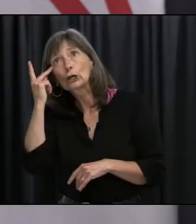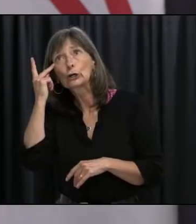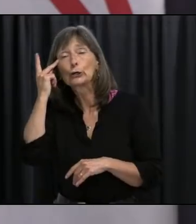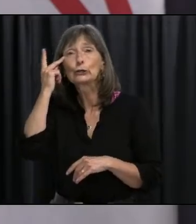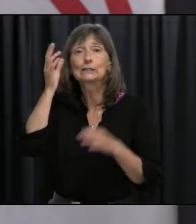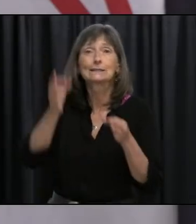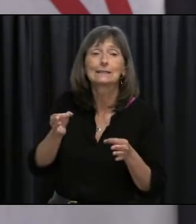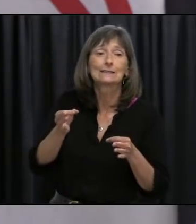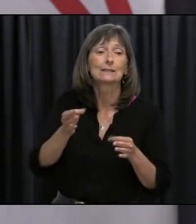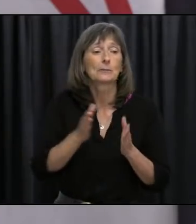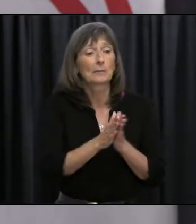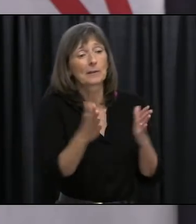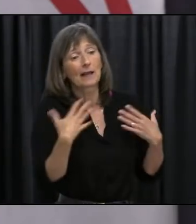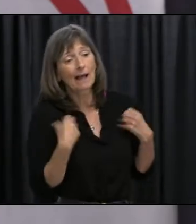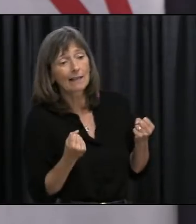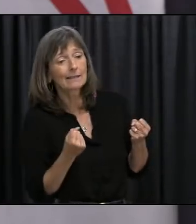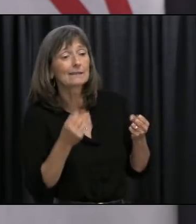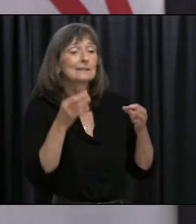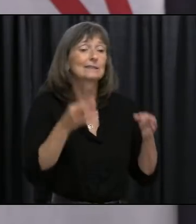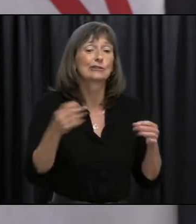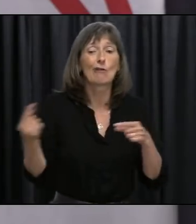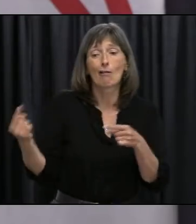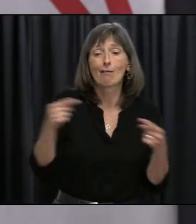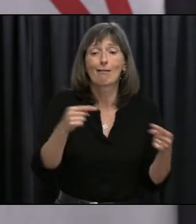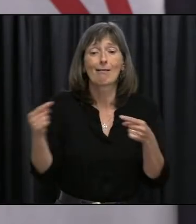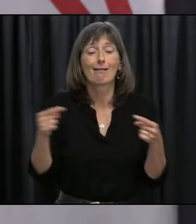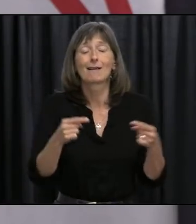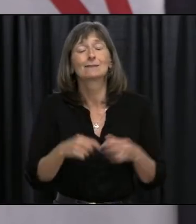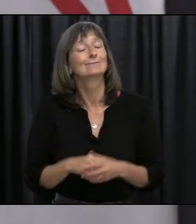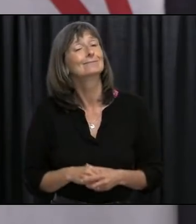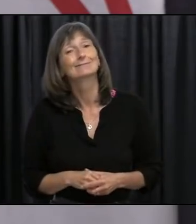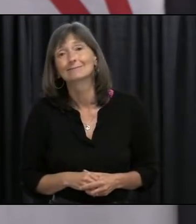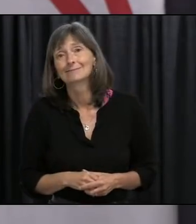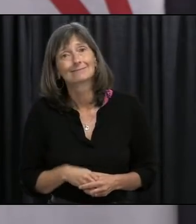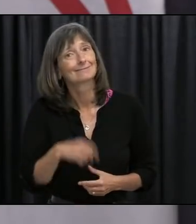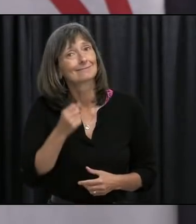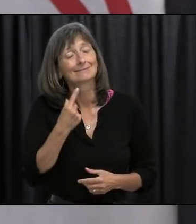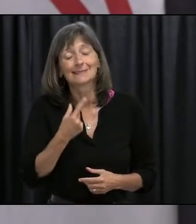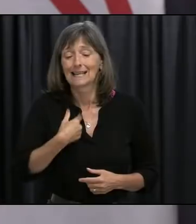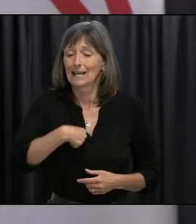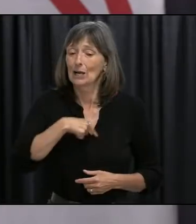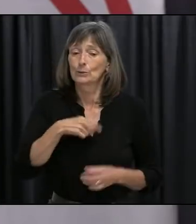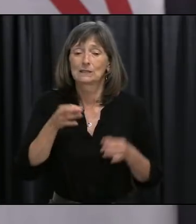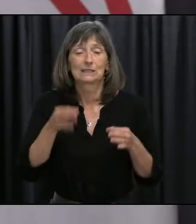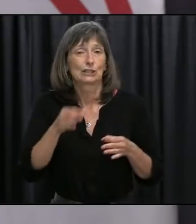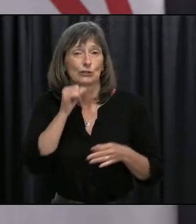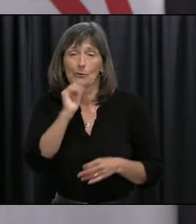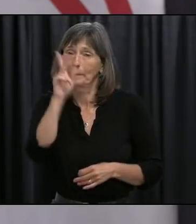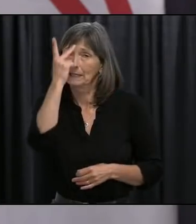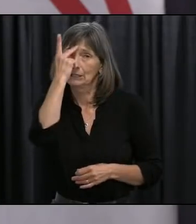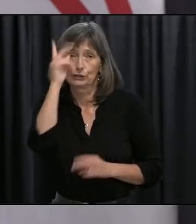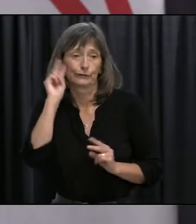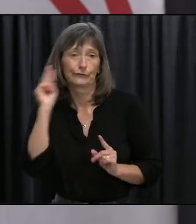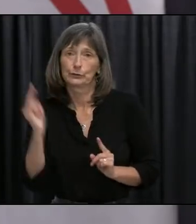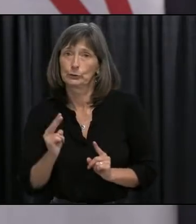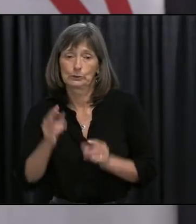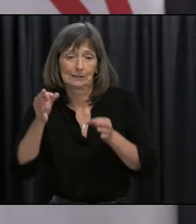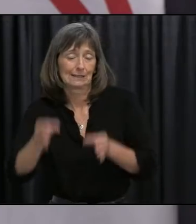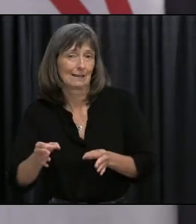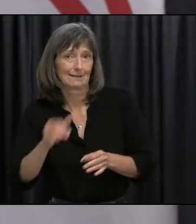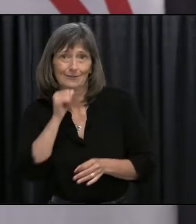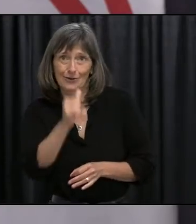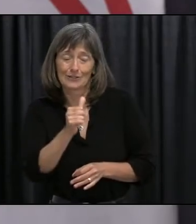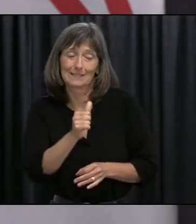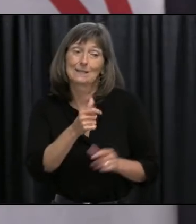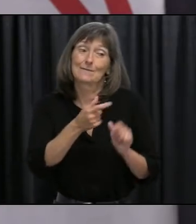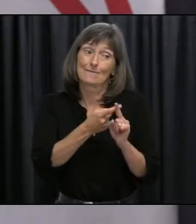assure everyone, you know, that's watching this today that the decisions that are made are not political. They're based on the science and the